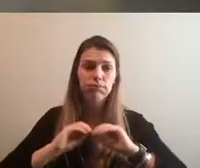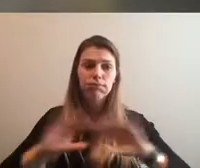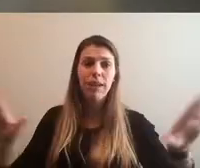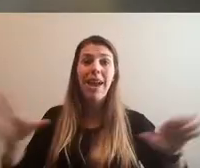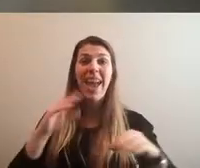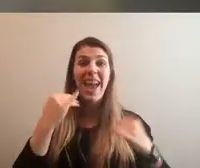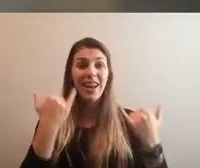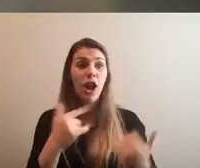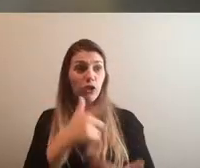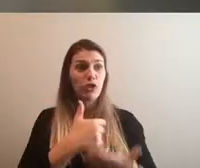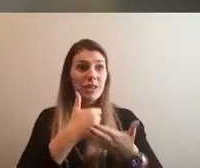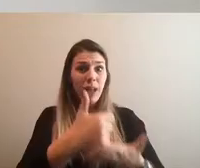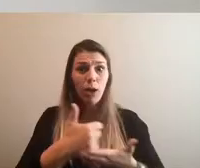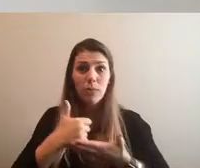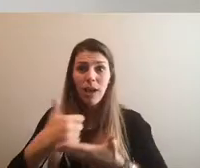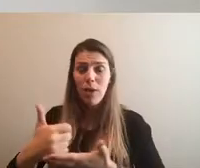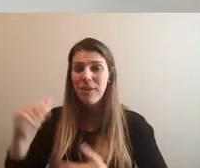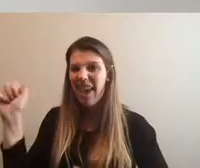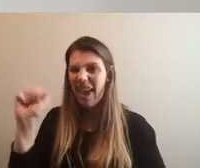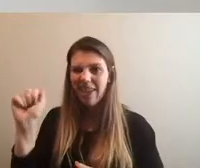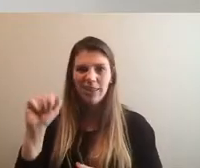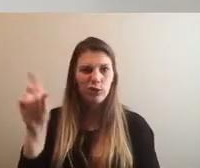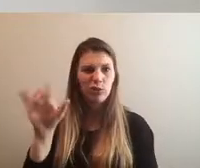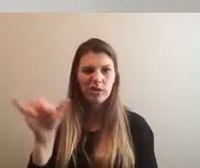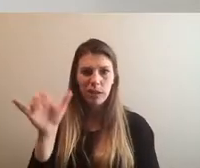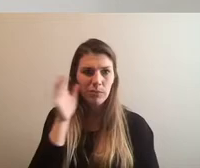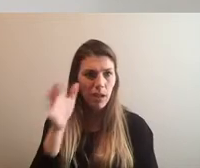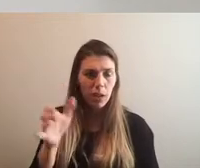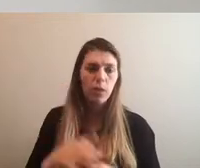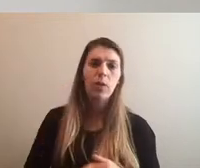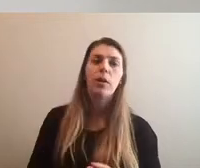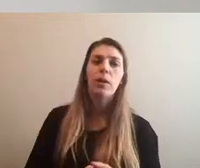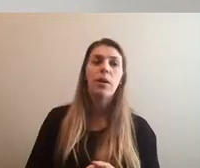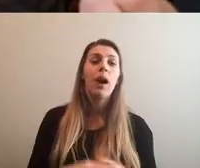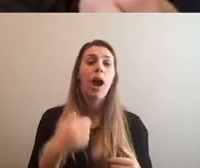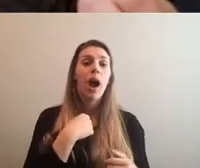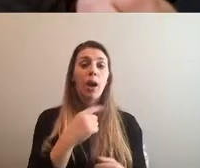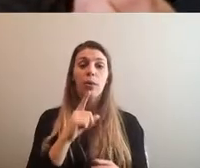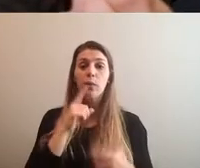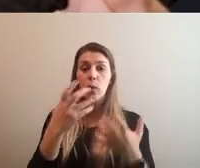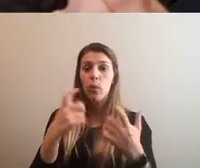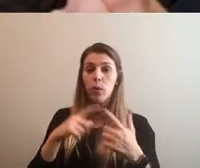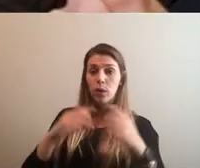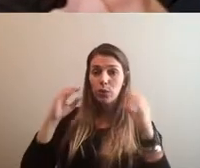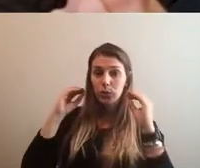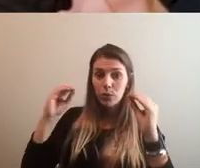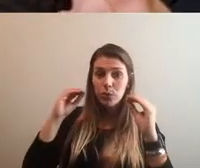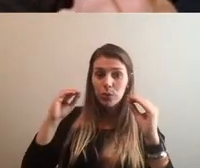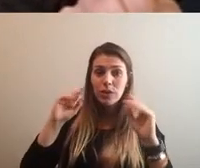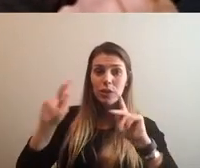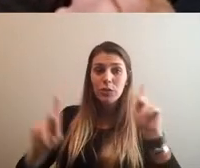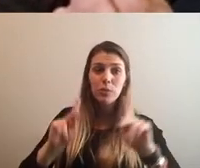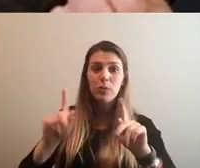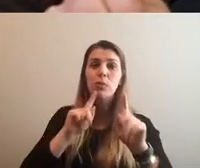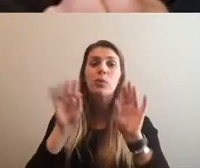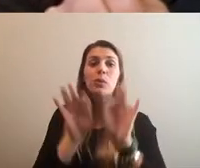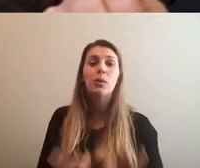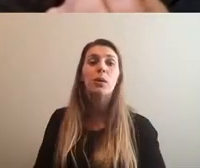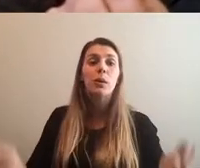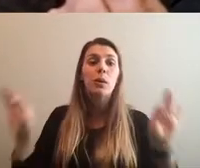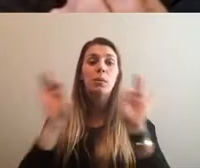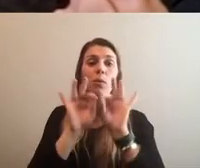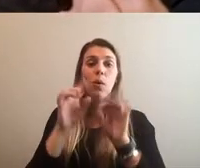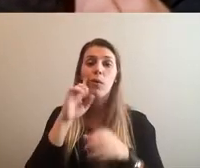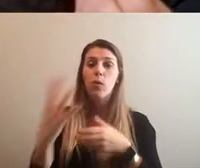lot of other athletes do the same thing. I want to really teach people the importance of inclusive health. I